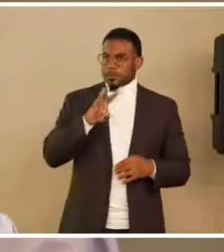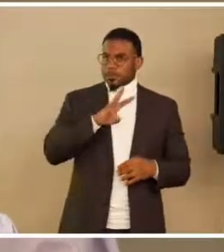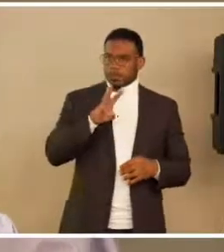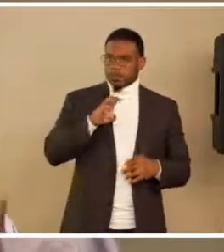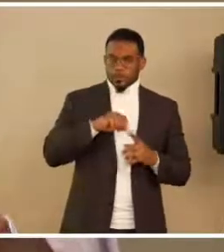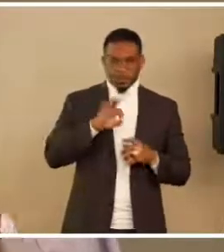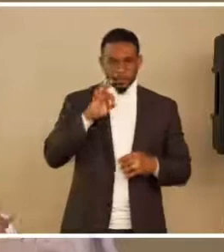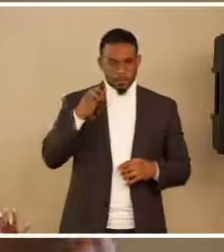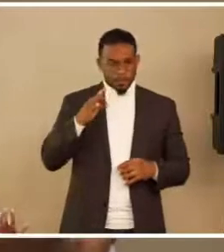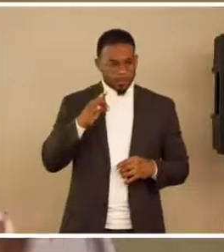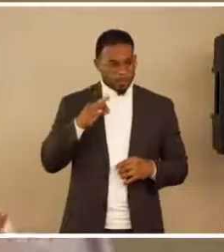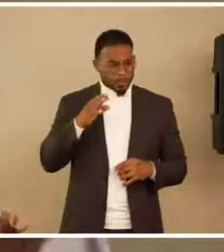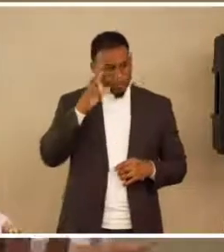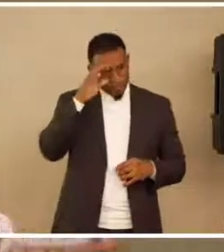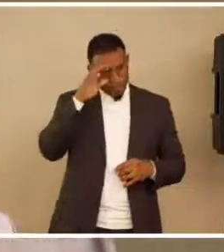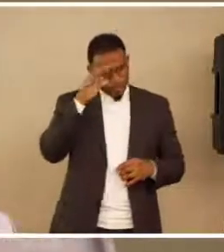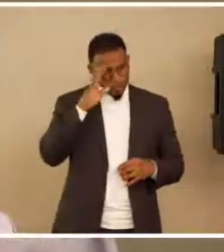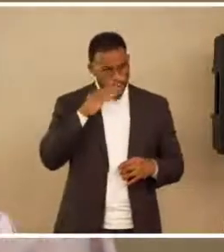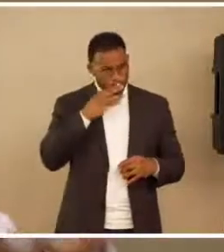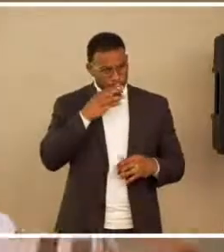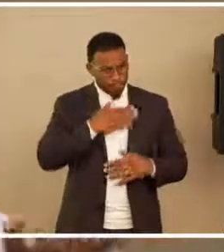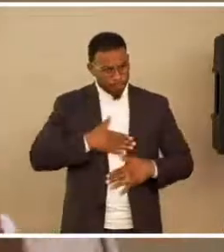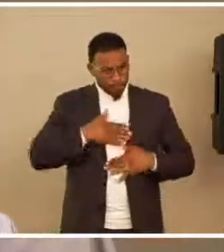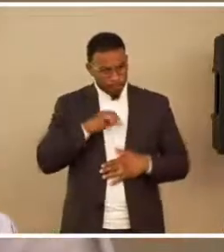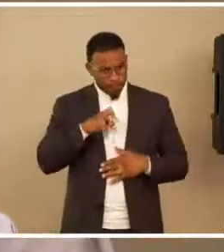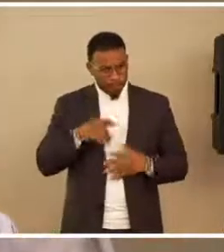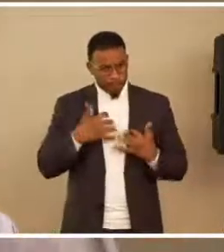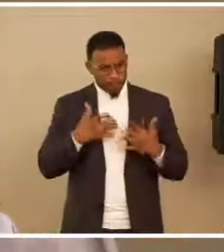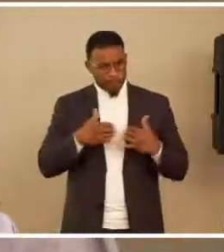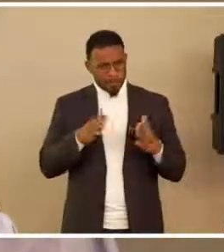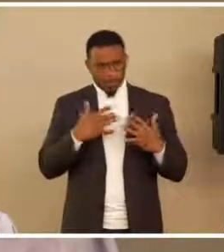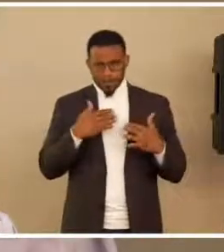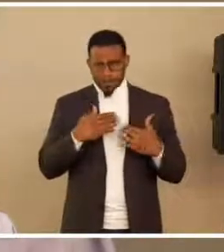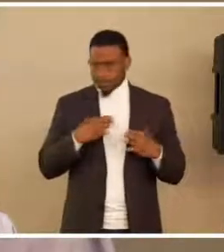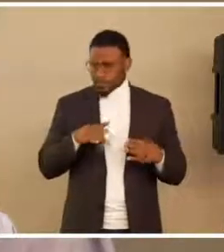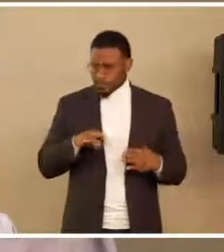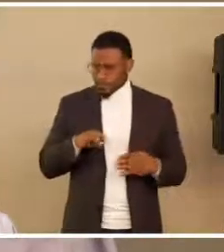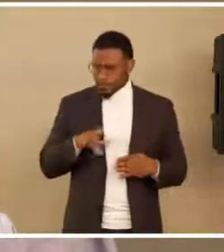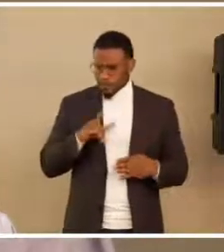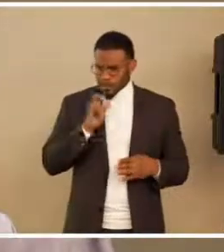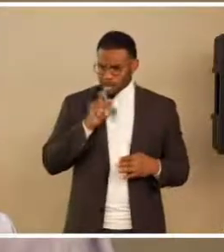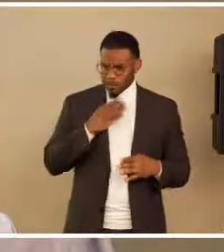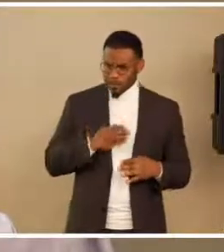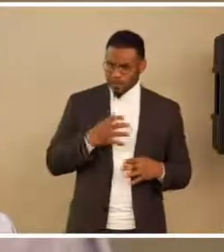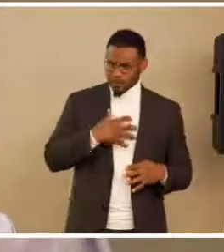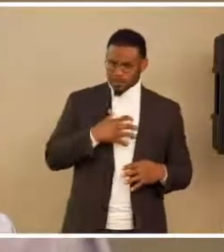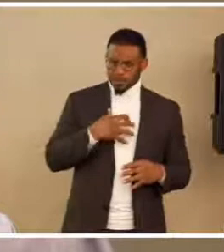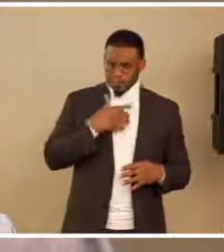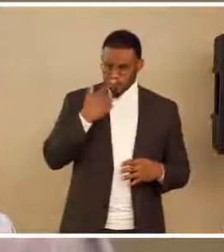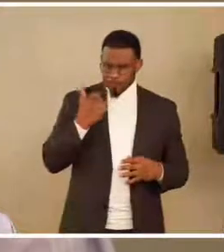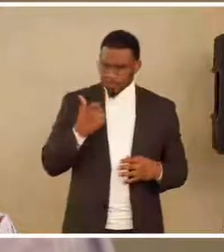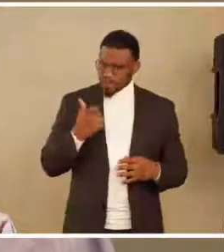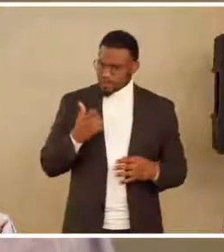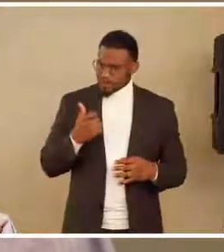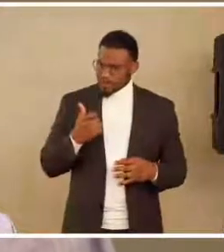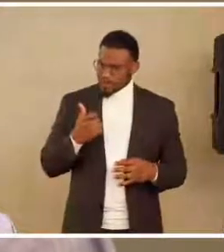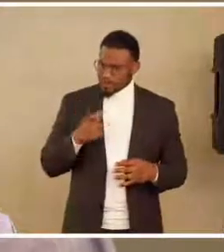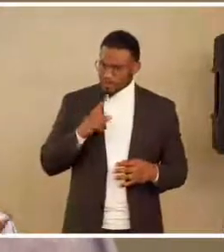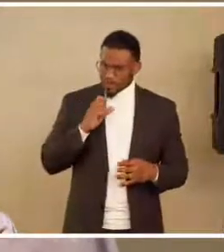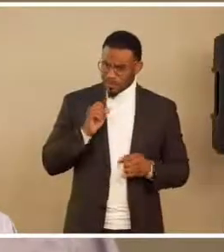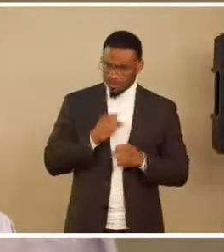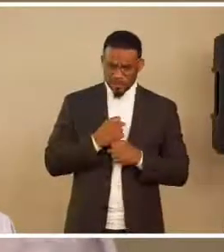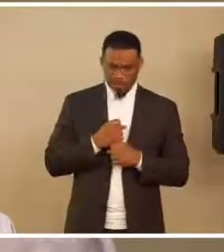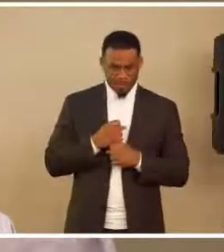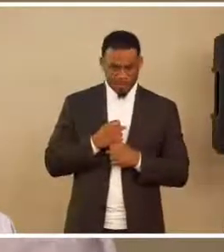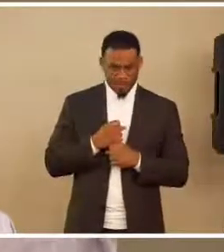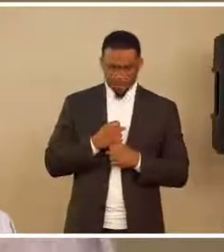west of France, and it was an amusement park open to the public. And people who were there complained because they were